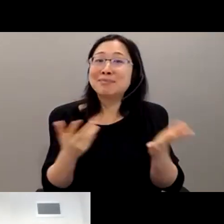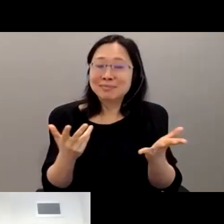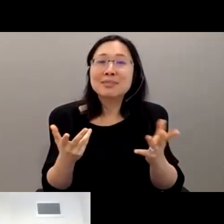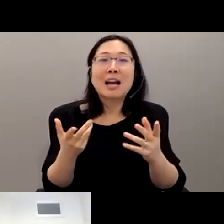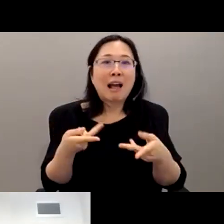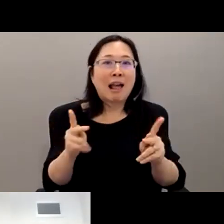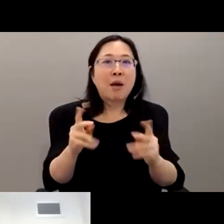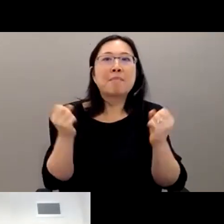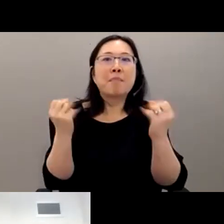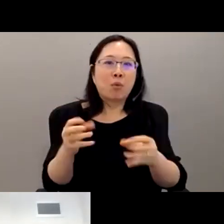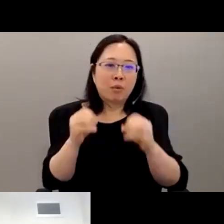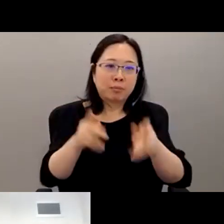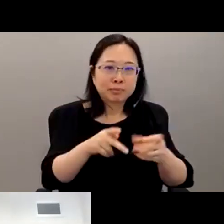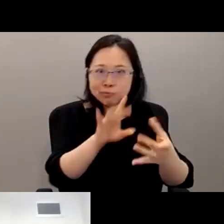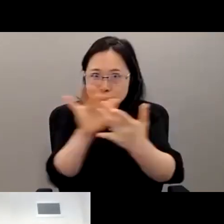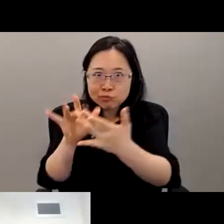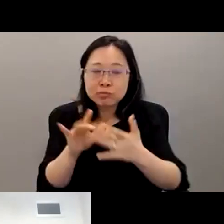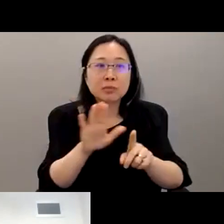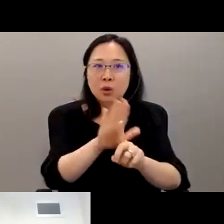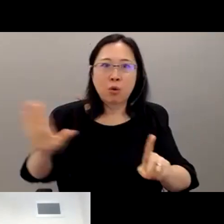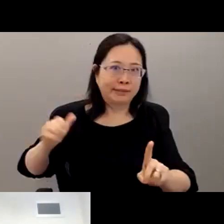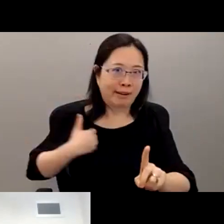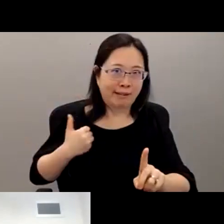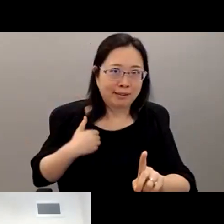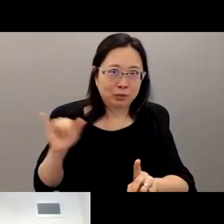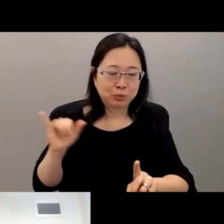with folks outside of our region. And so we do